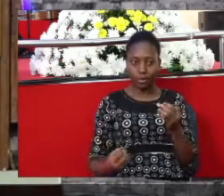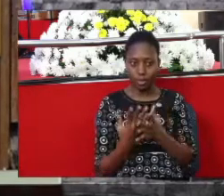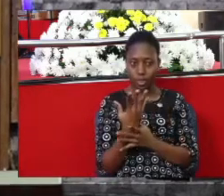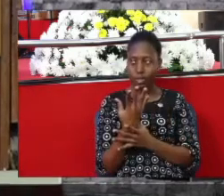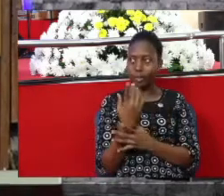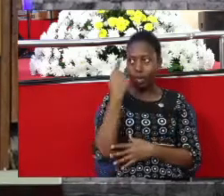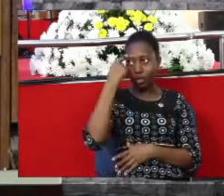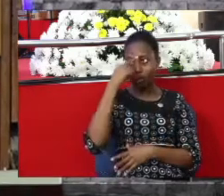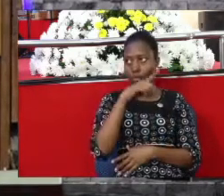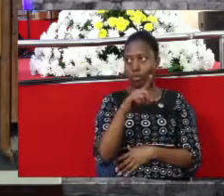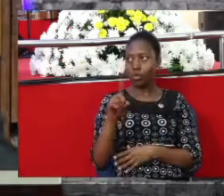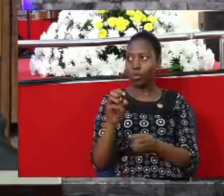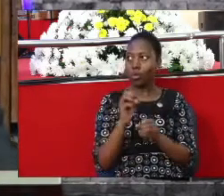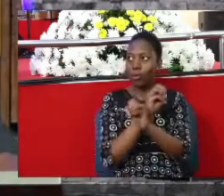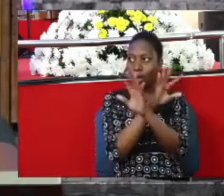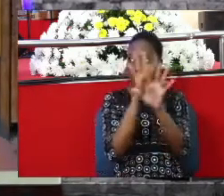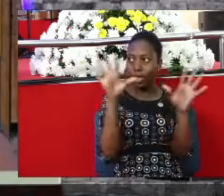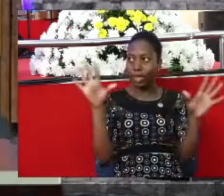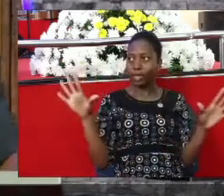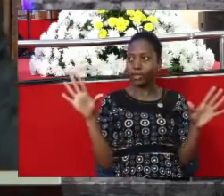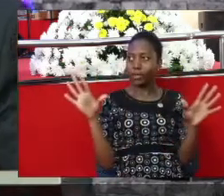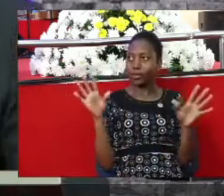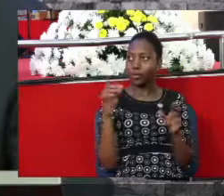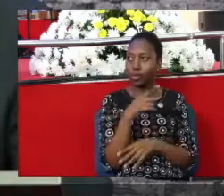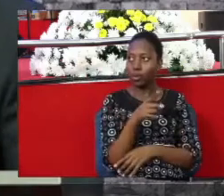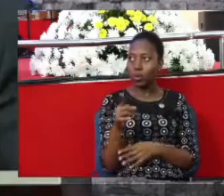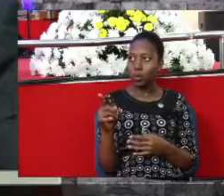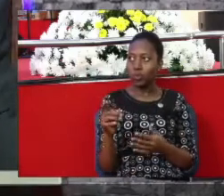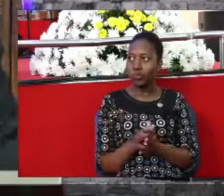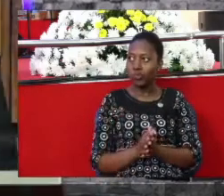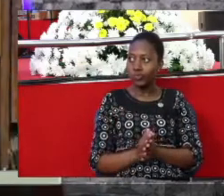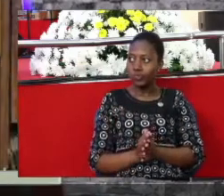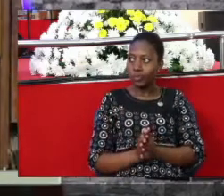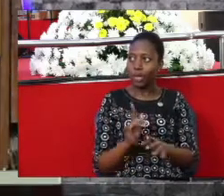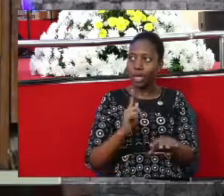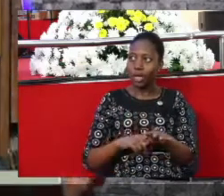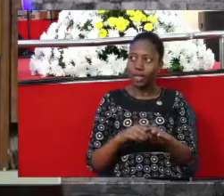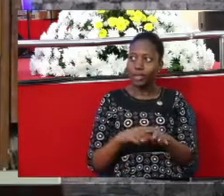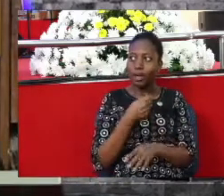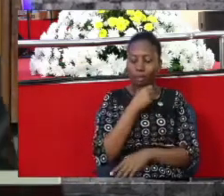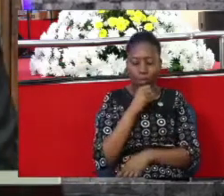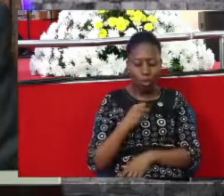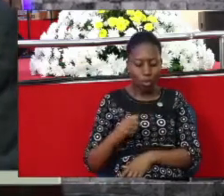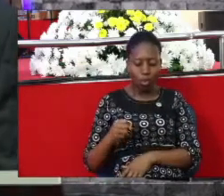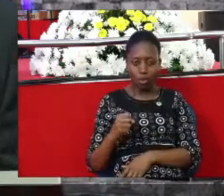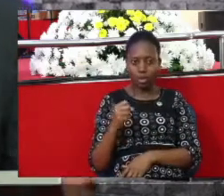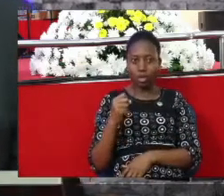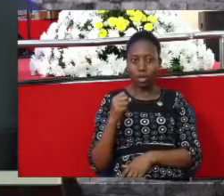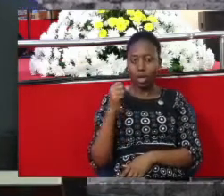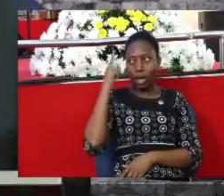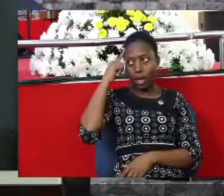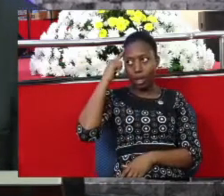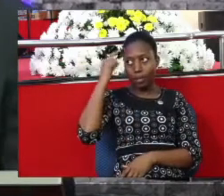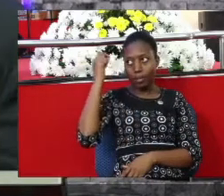your ways. Psalms 71 verse 18, now also when I'm old and gray-headed, O God, do not forsake